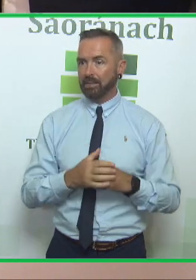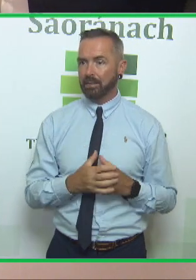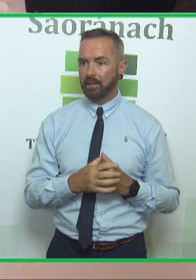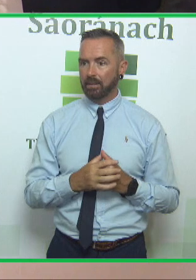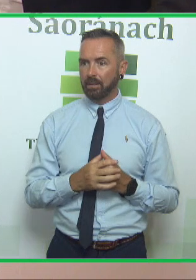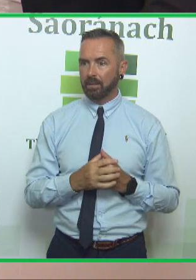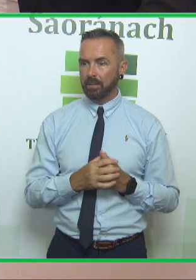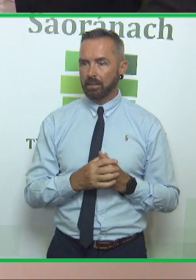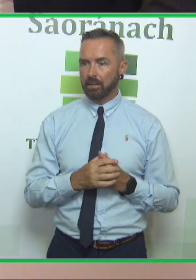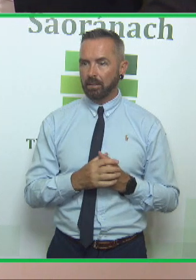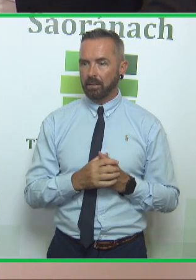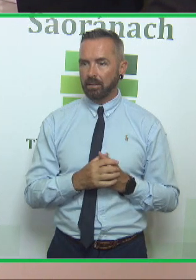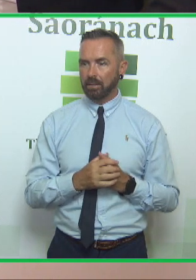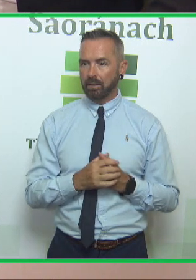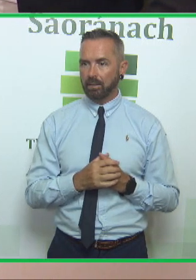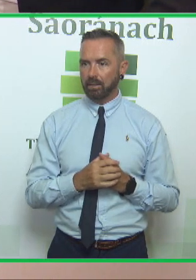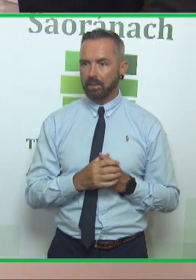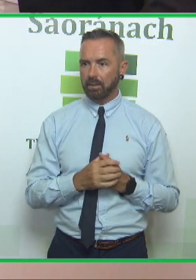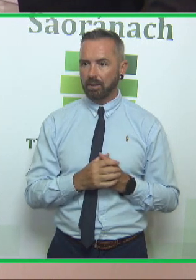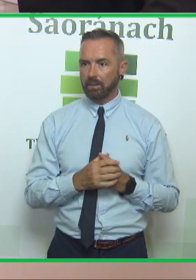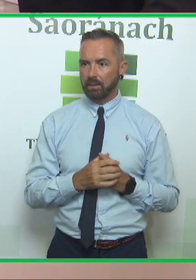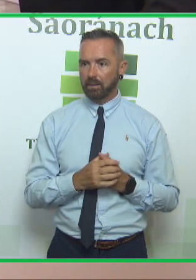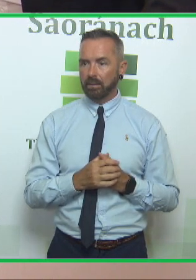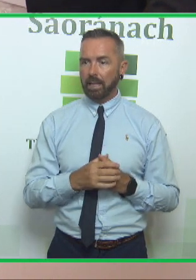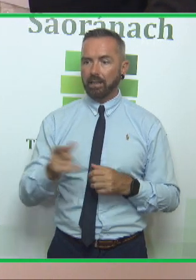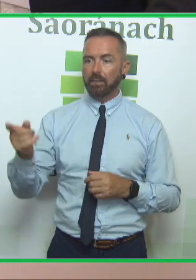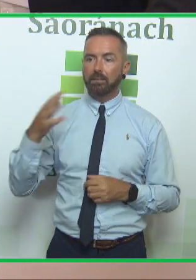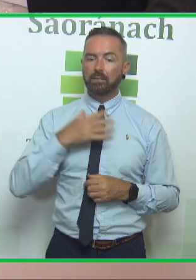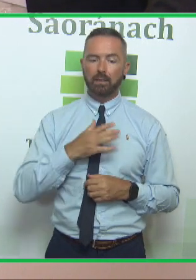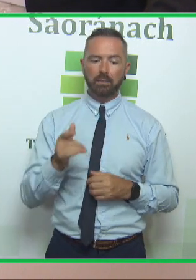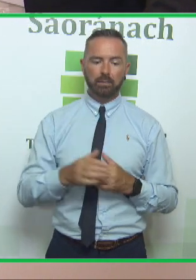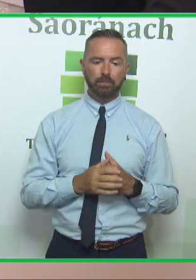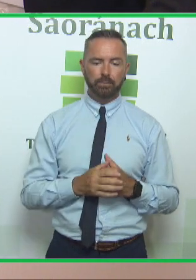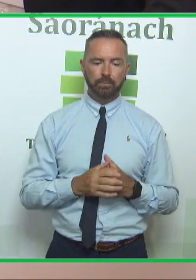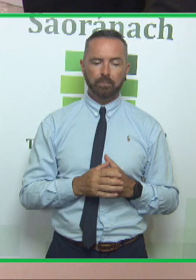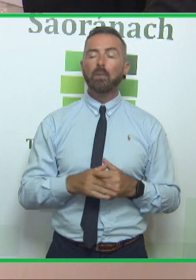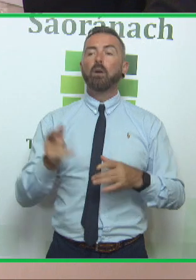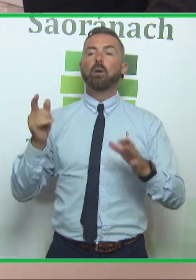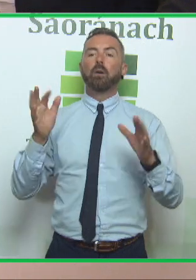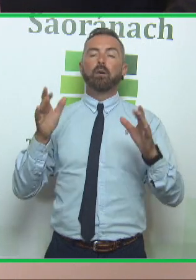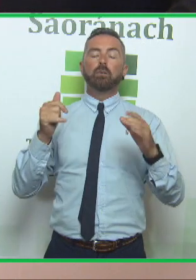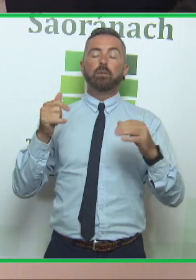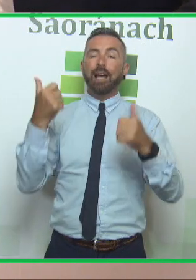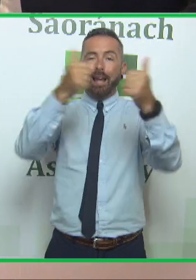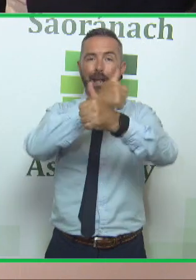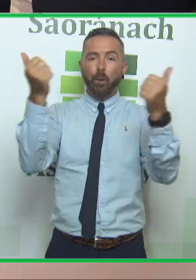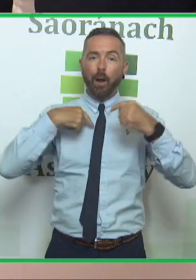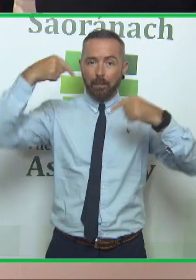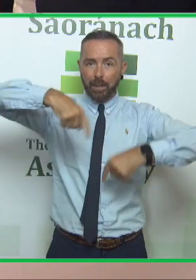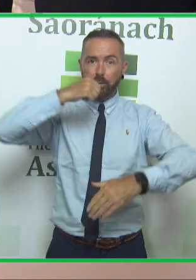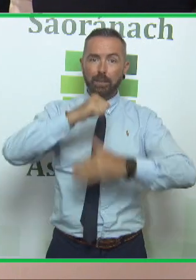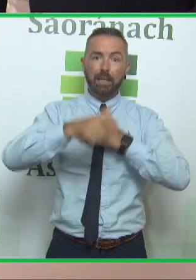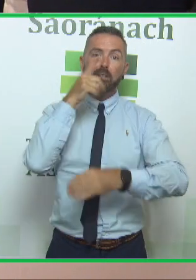was on my way over earlier, seeing everyone getting ready, and it was a wonderful thing. So I'm here today to talk to you about